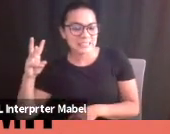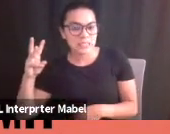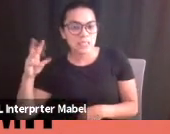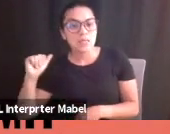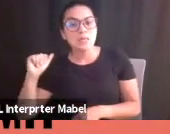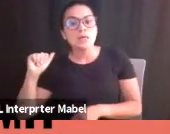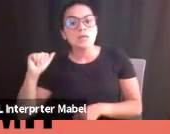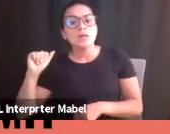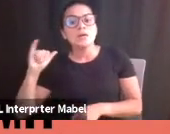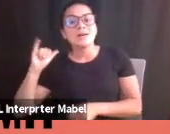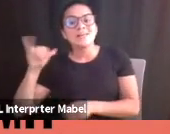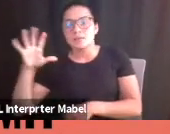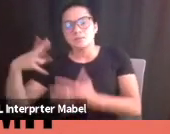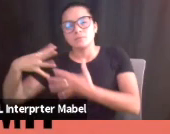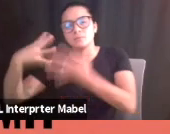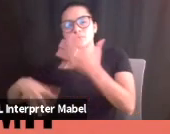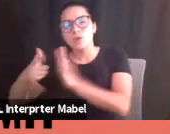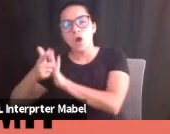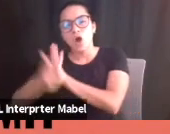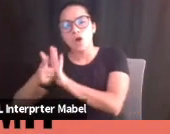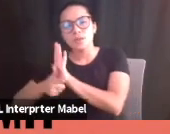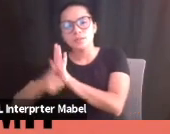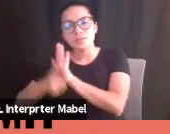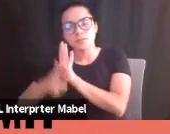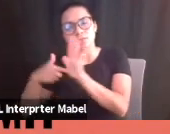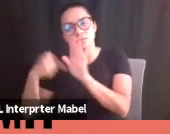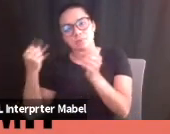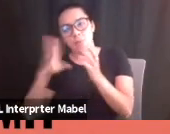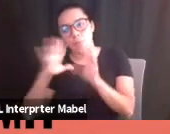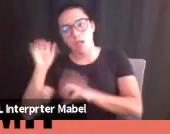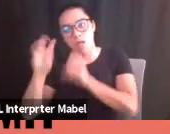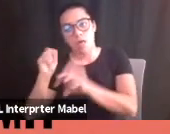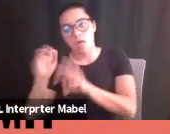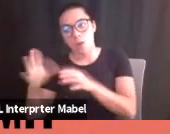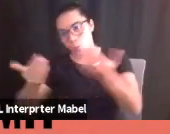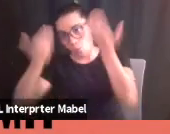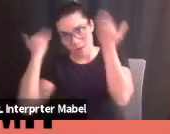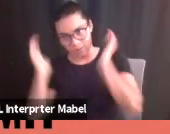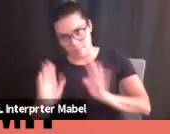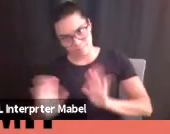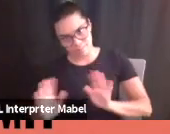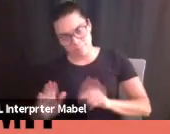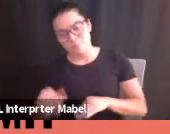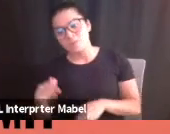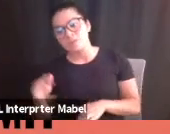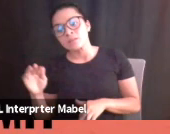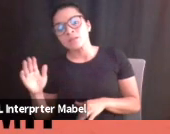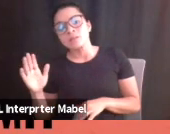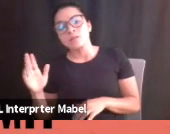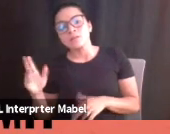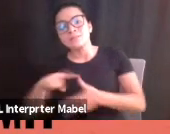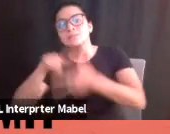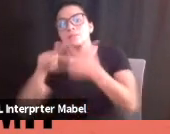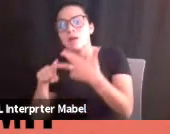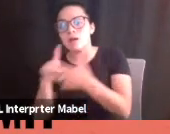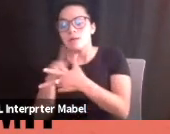It's a whole bunch of laws that probably too much to go into right now, but the top ones are